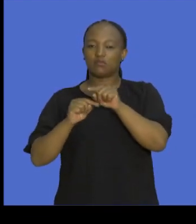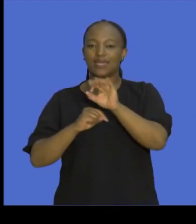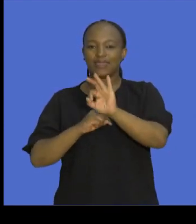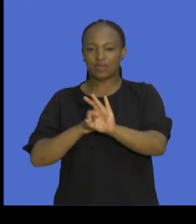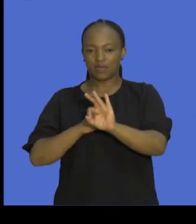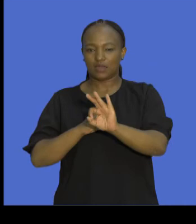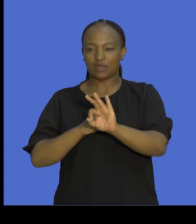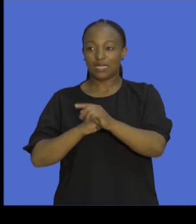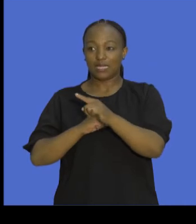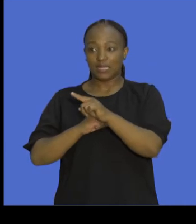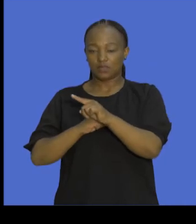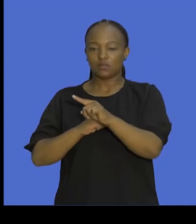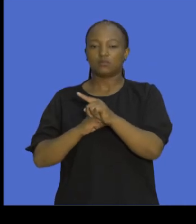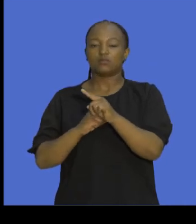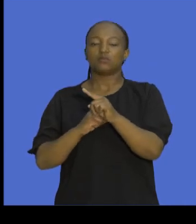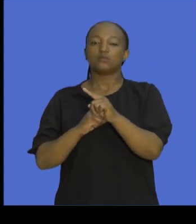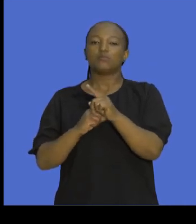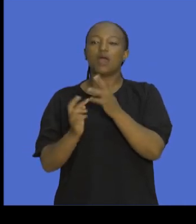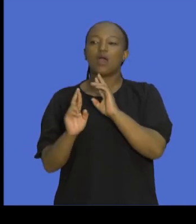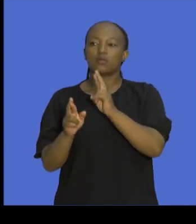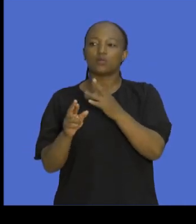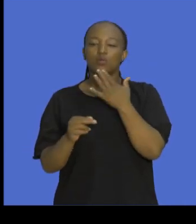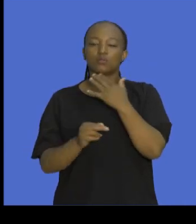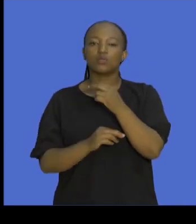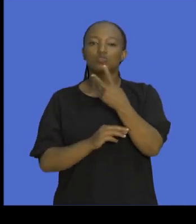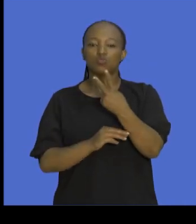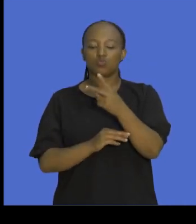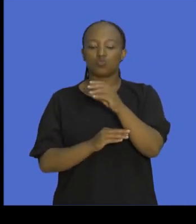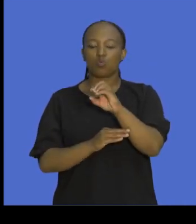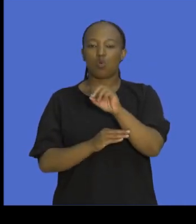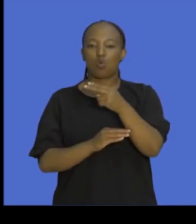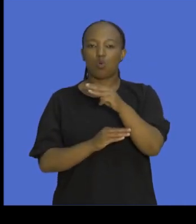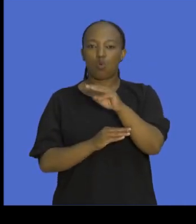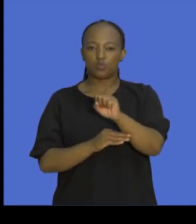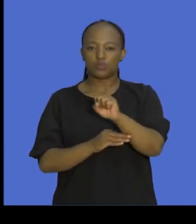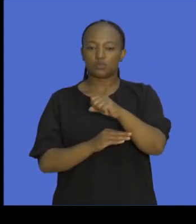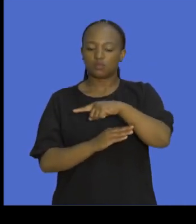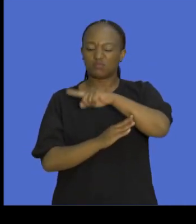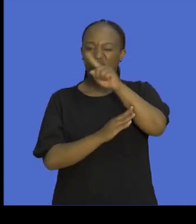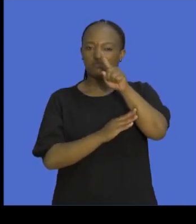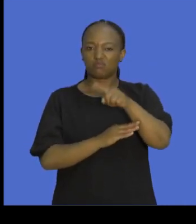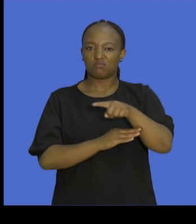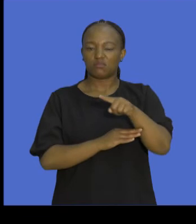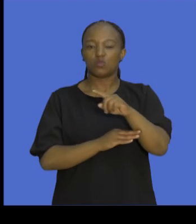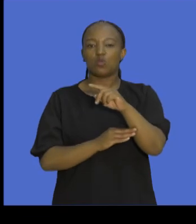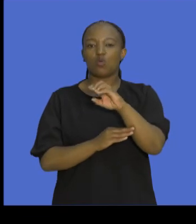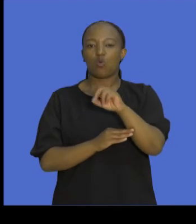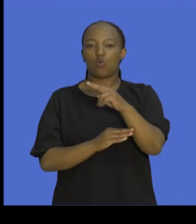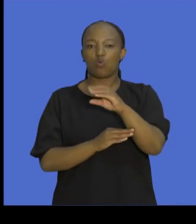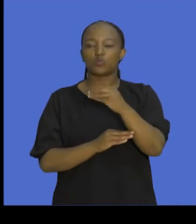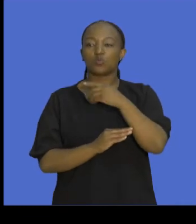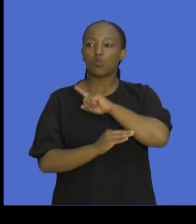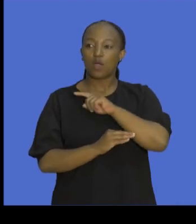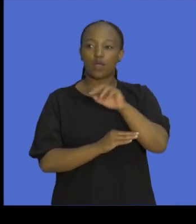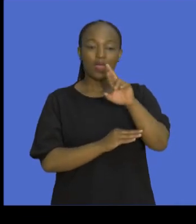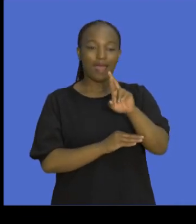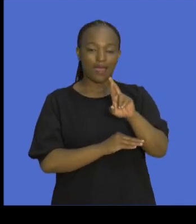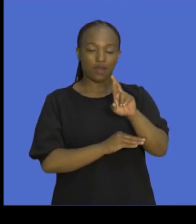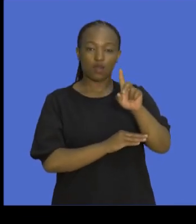6 divided by 3, which gives us, you know, the 2 ohms. So if R1 is equals to 4